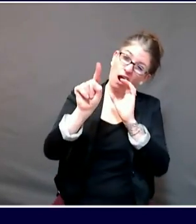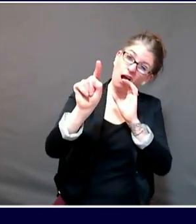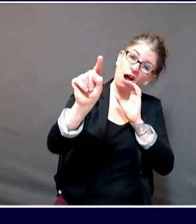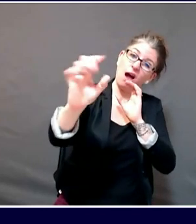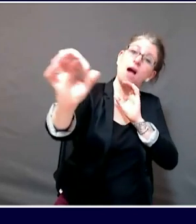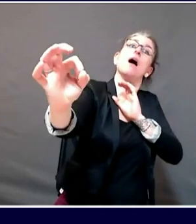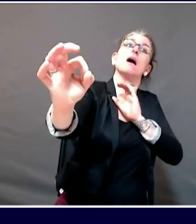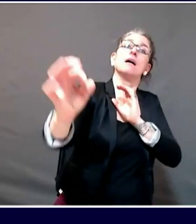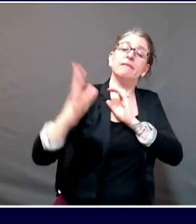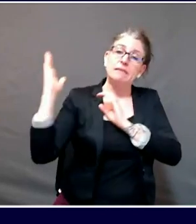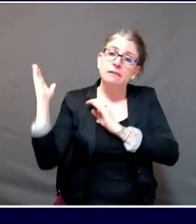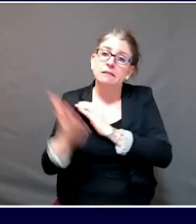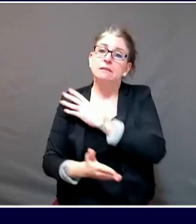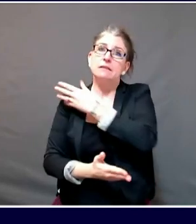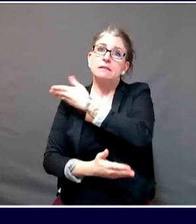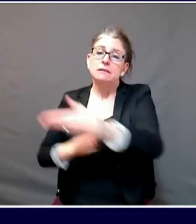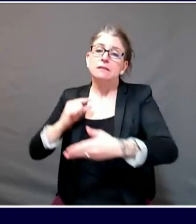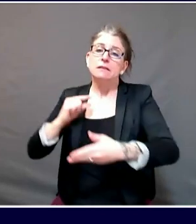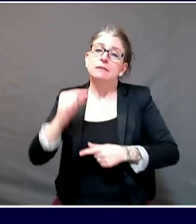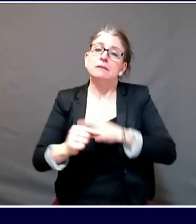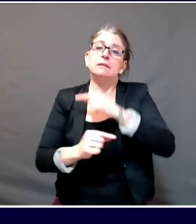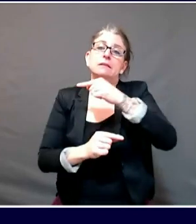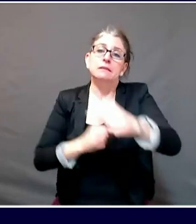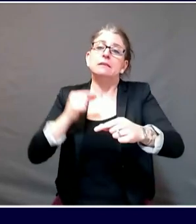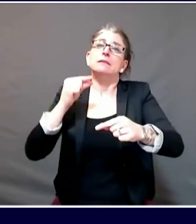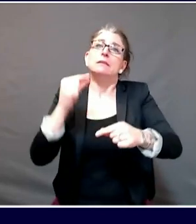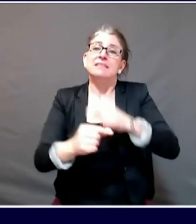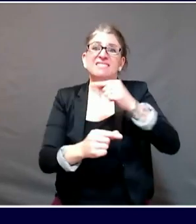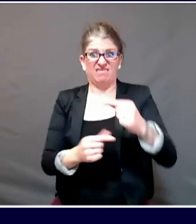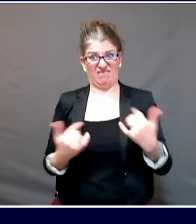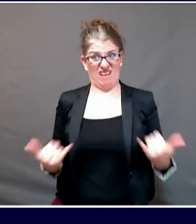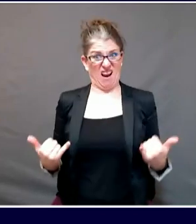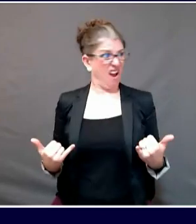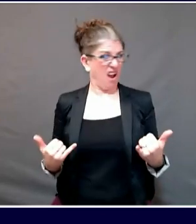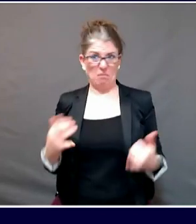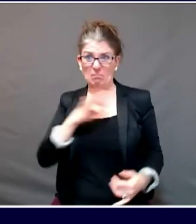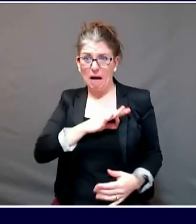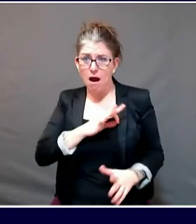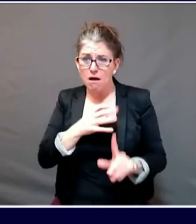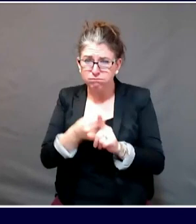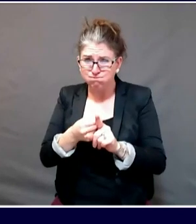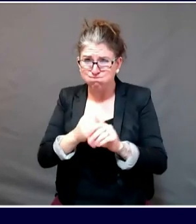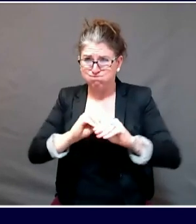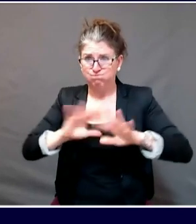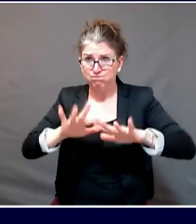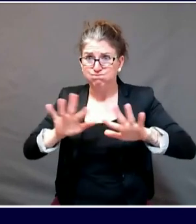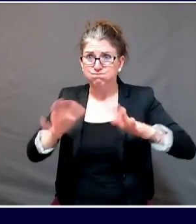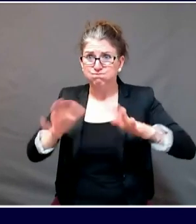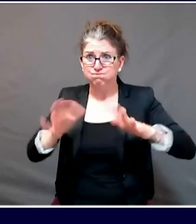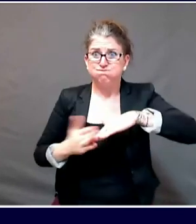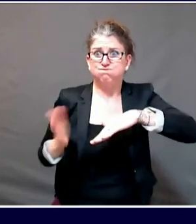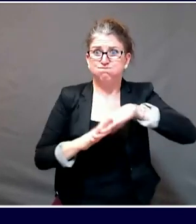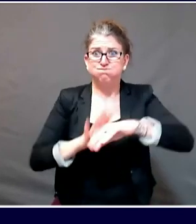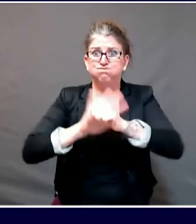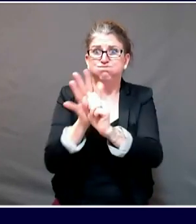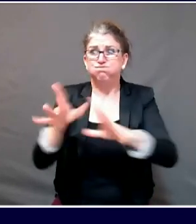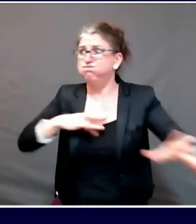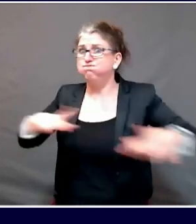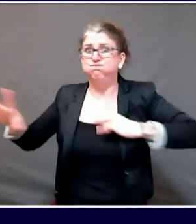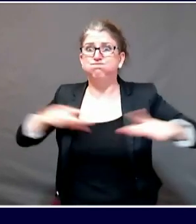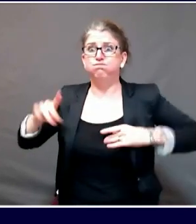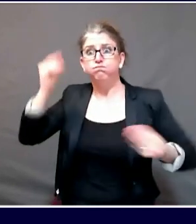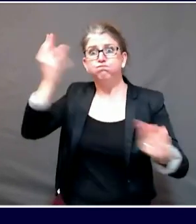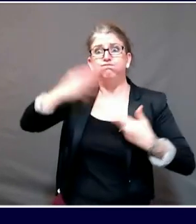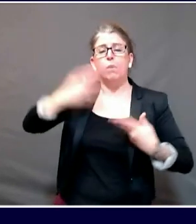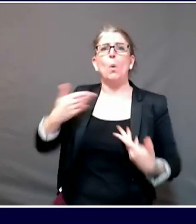many months now remain just as important. Things like face coverings, things like avoiding gatherings, things